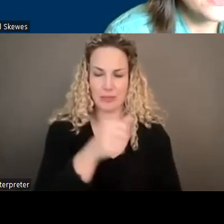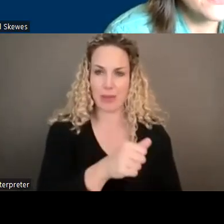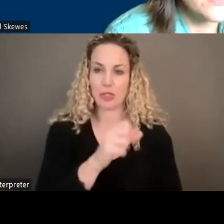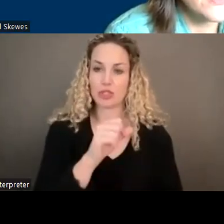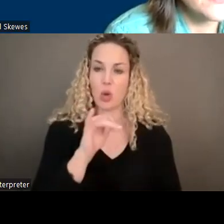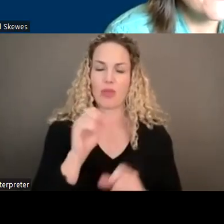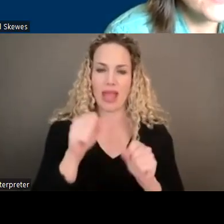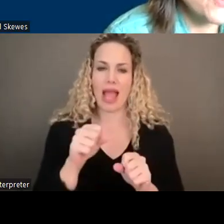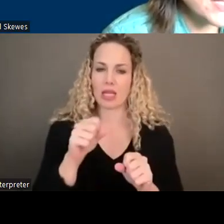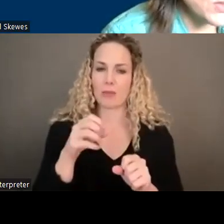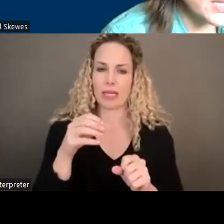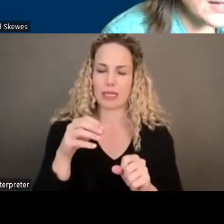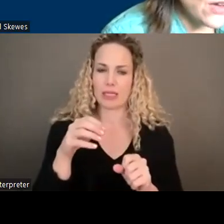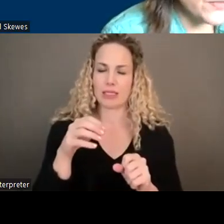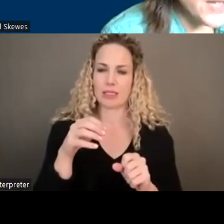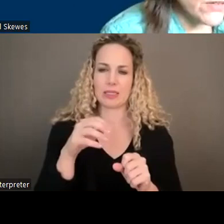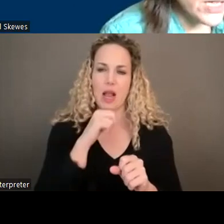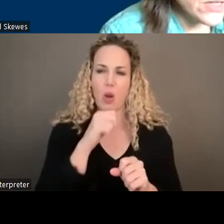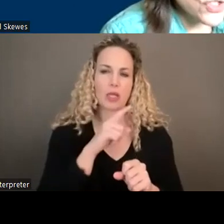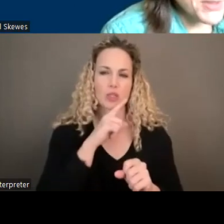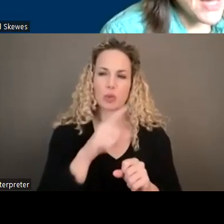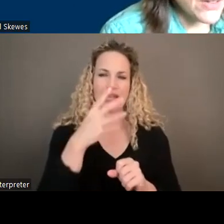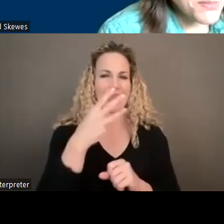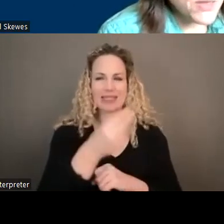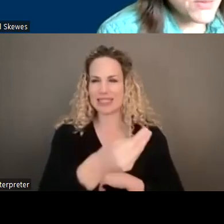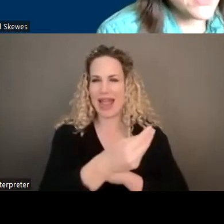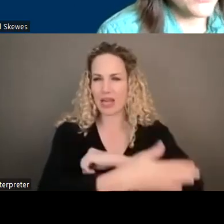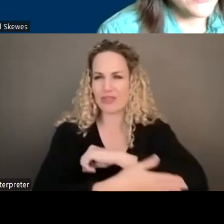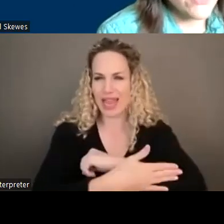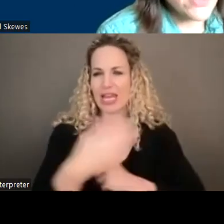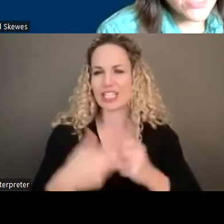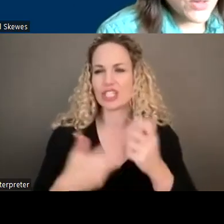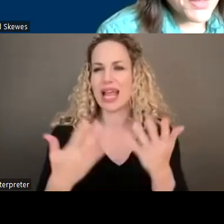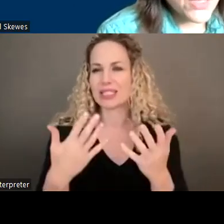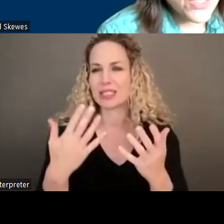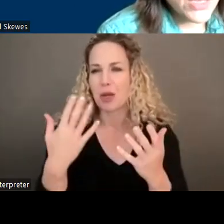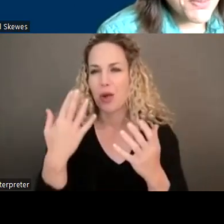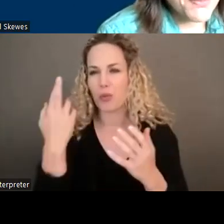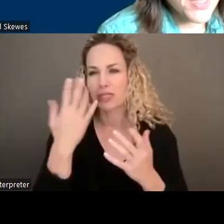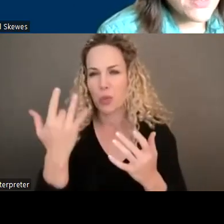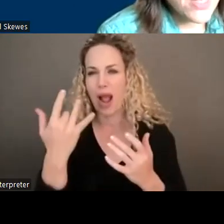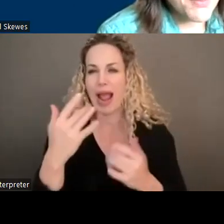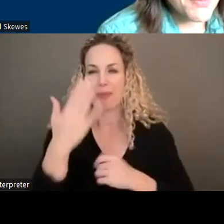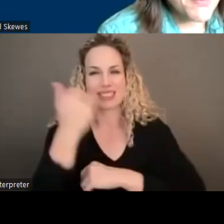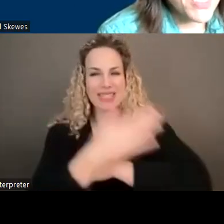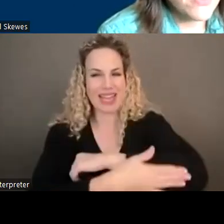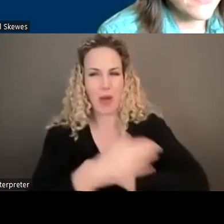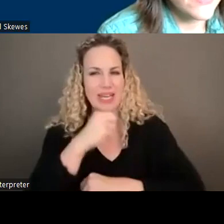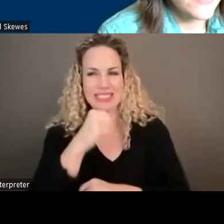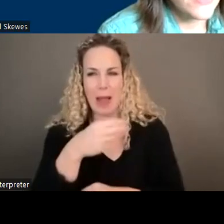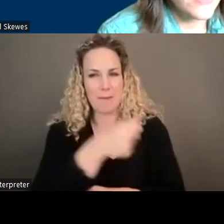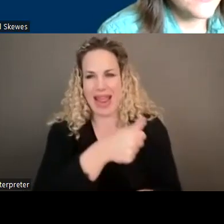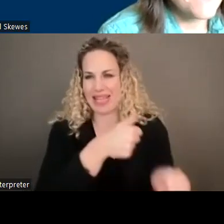could be, it wasn't really an out-of-county issue, but that could be the reason why the county said they wouldn't be issuing the stipend